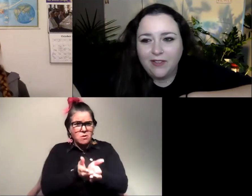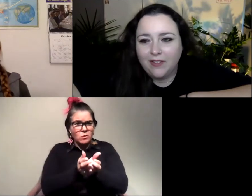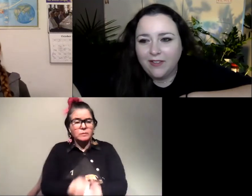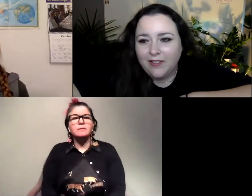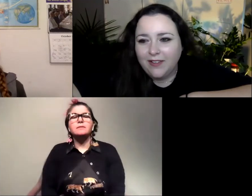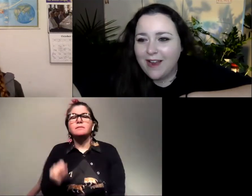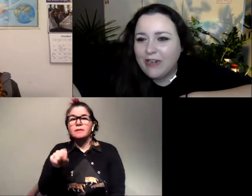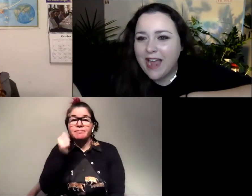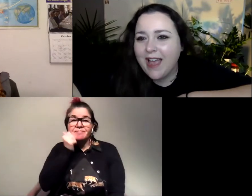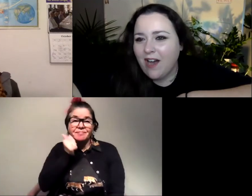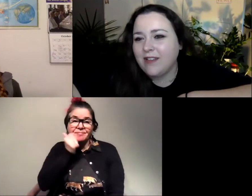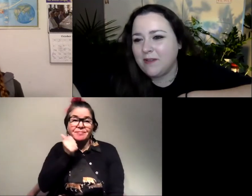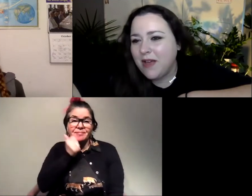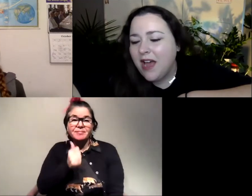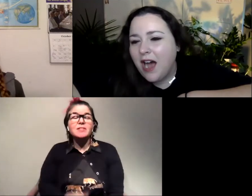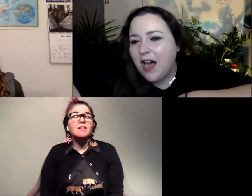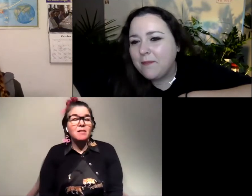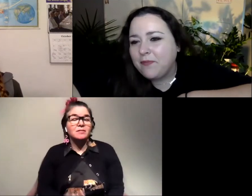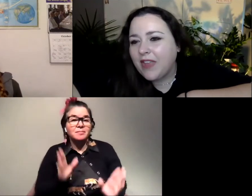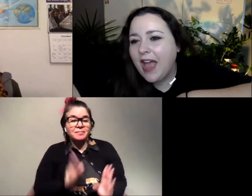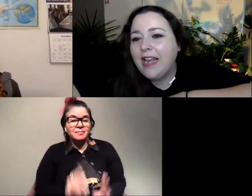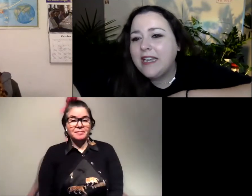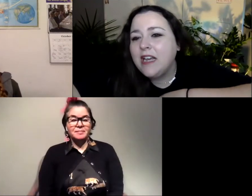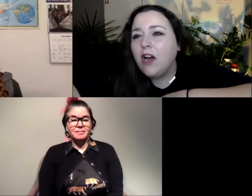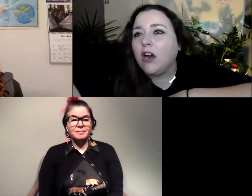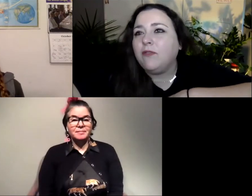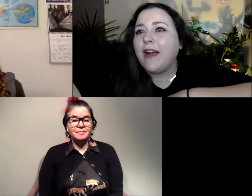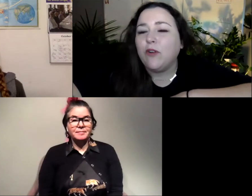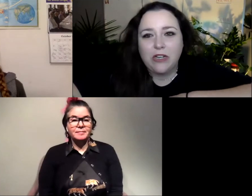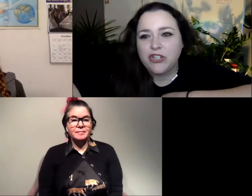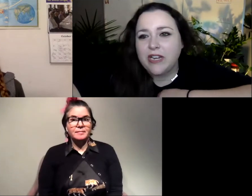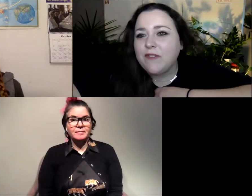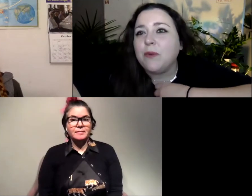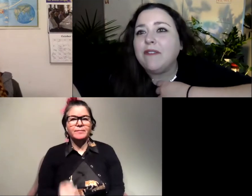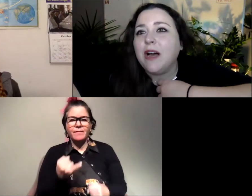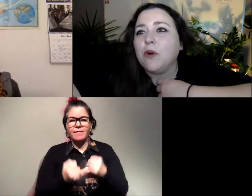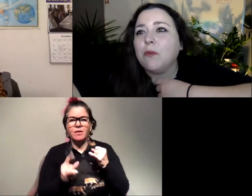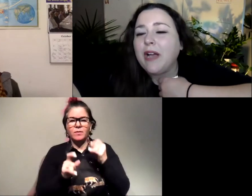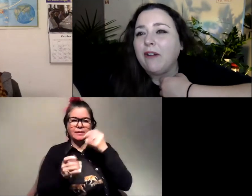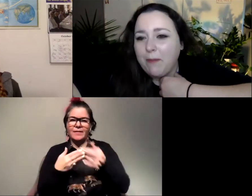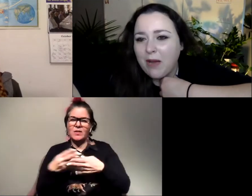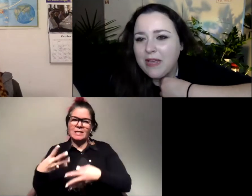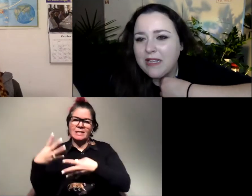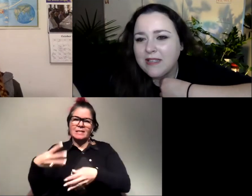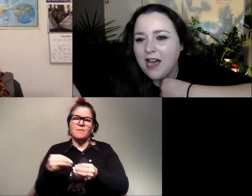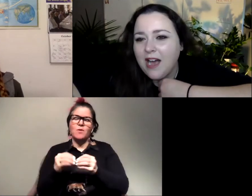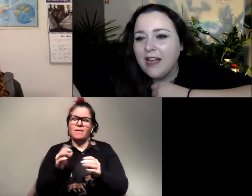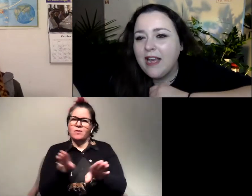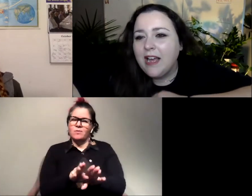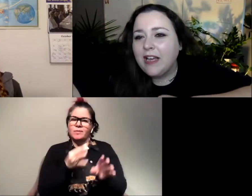every day. Every day. Awesome. And our final question, even though we have a lot more, but we got to wrap it up,